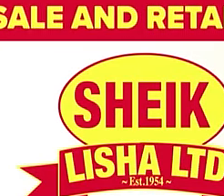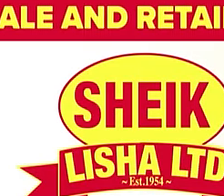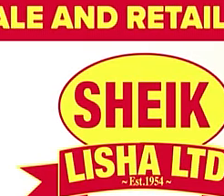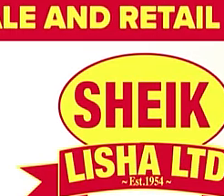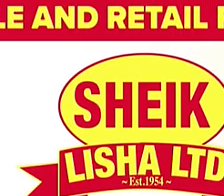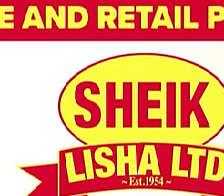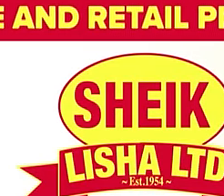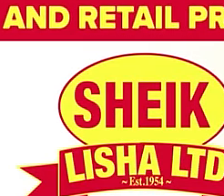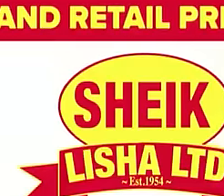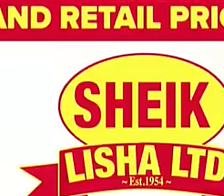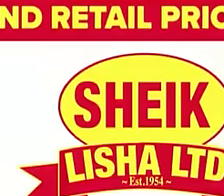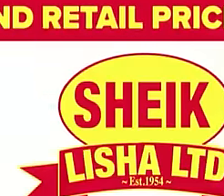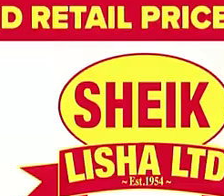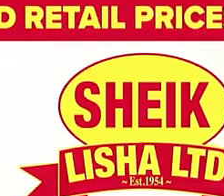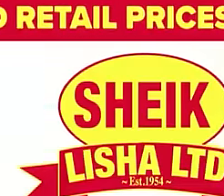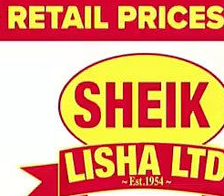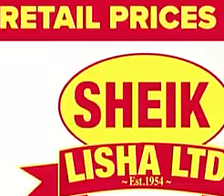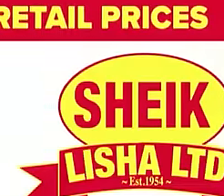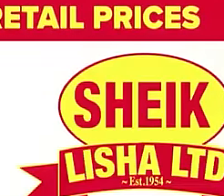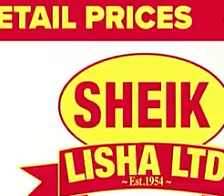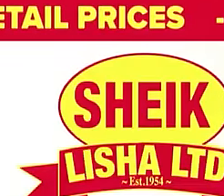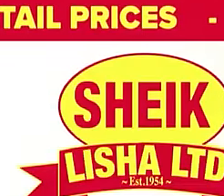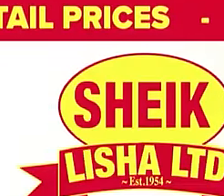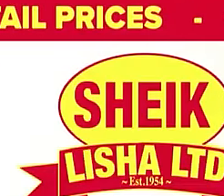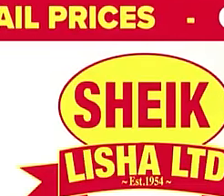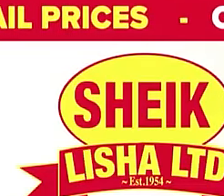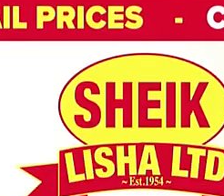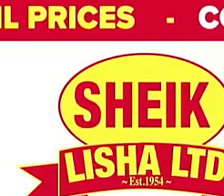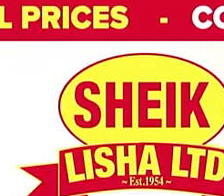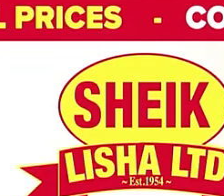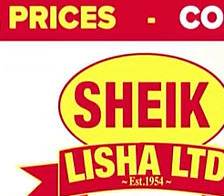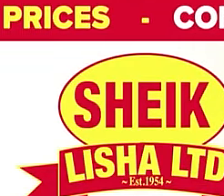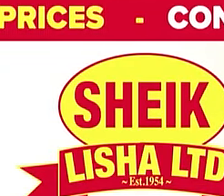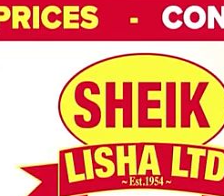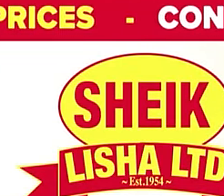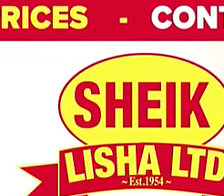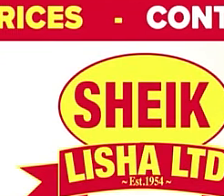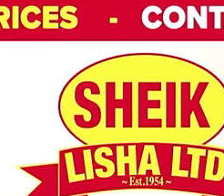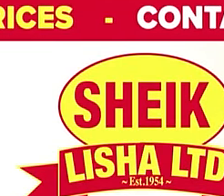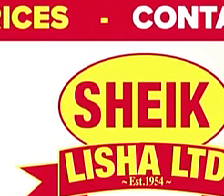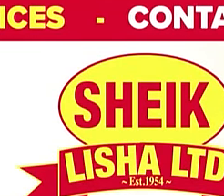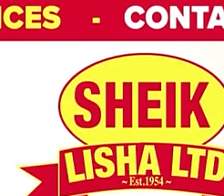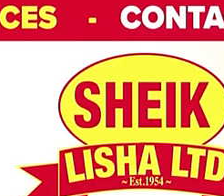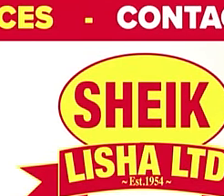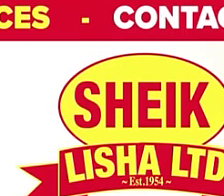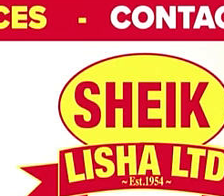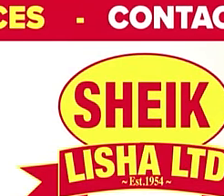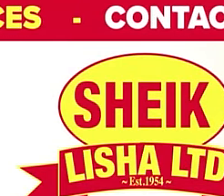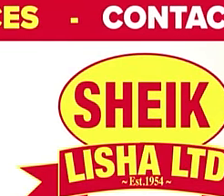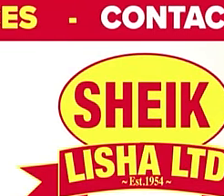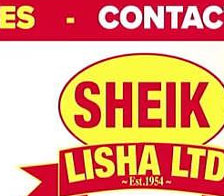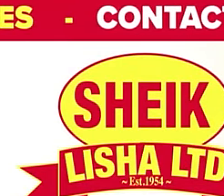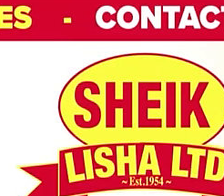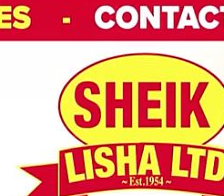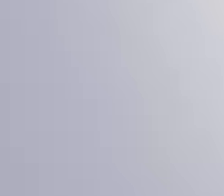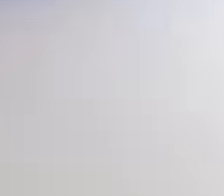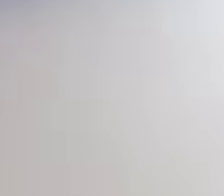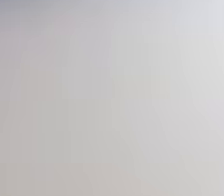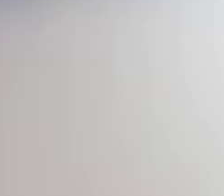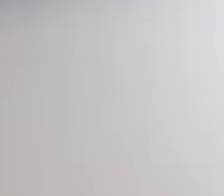or 480-8715 or visit us at Warrenville, Canupia. Shikwisho Limited, quality you can trust.